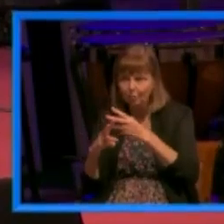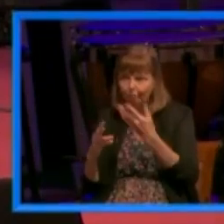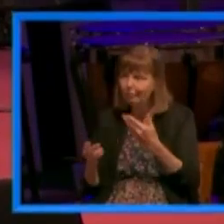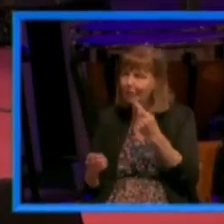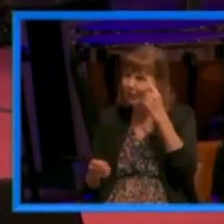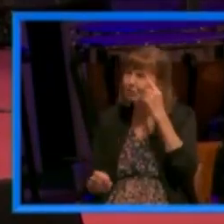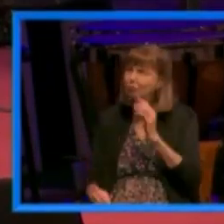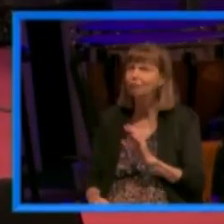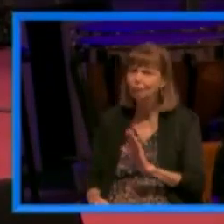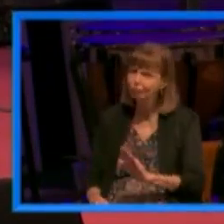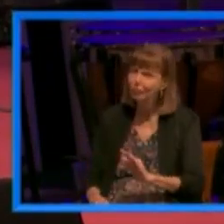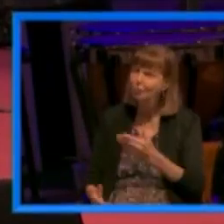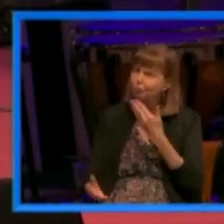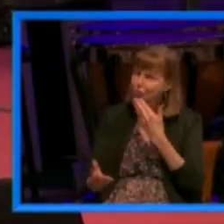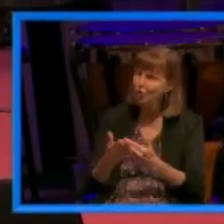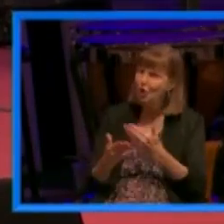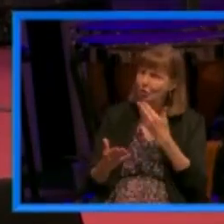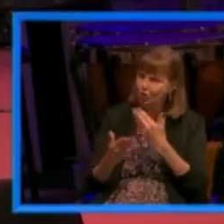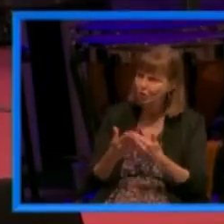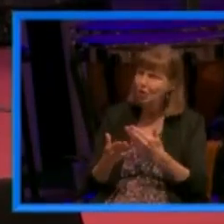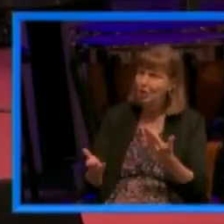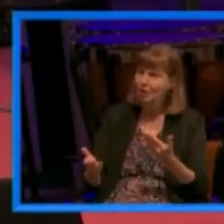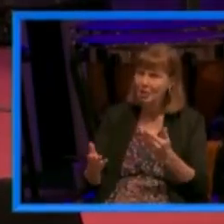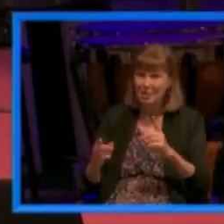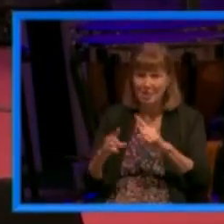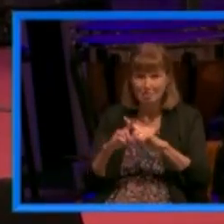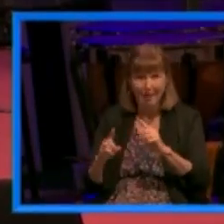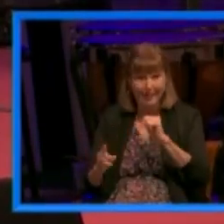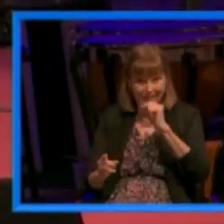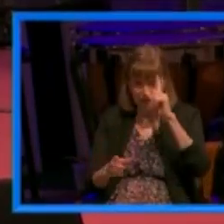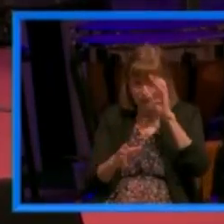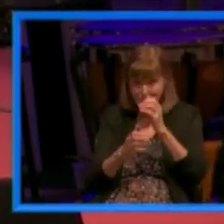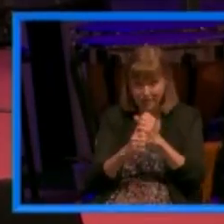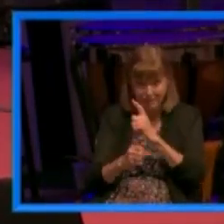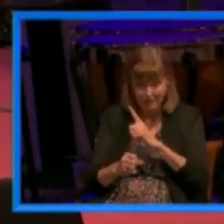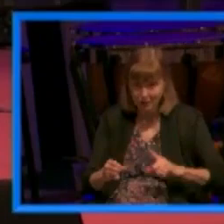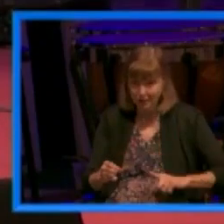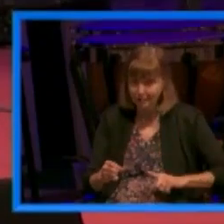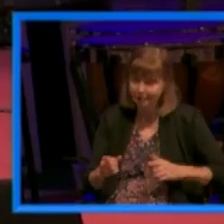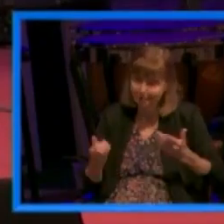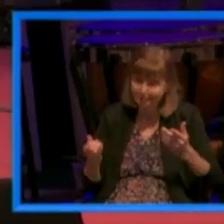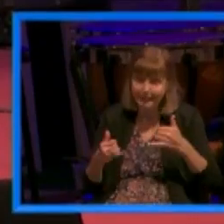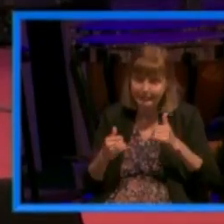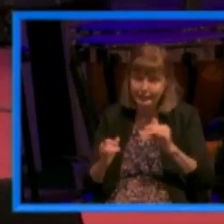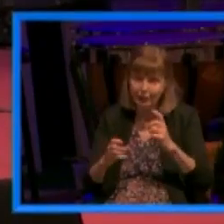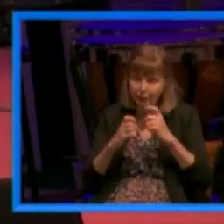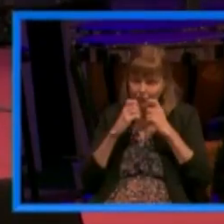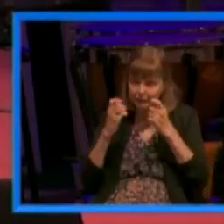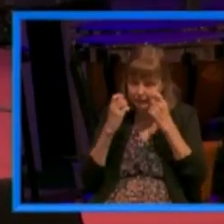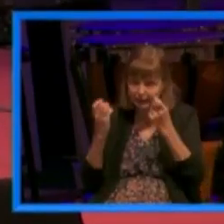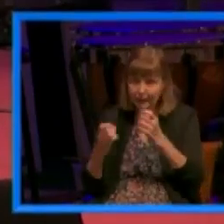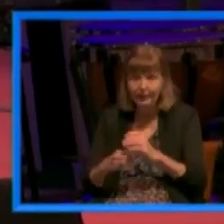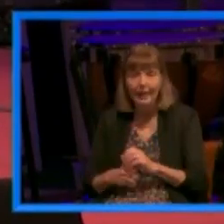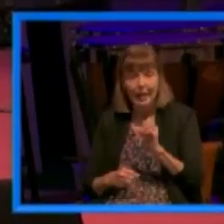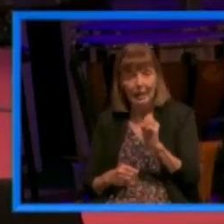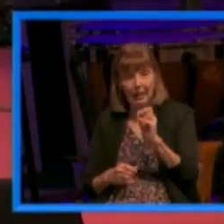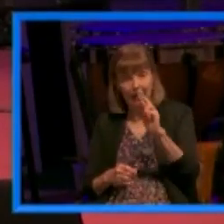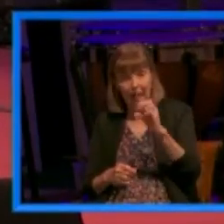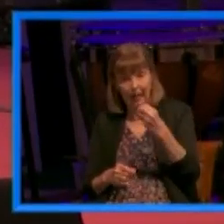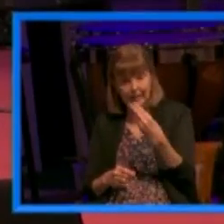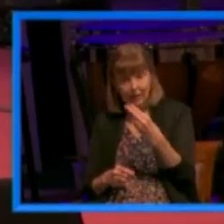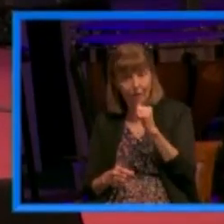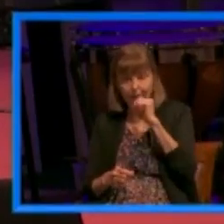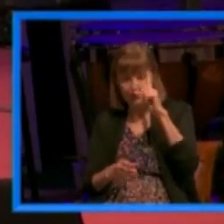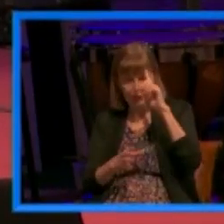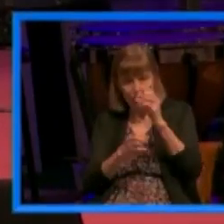faced with a problem, and instead of trusting the Lord, she begins to scheme on her own. Sin is